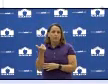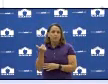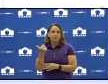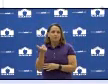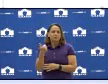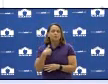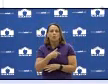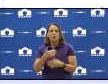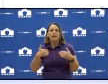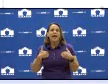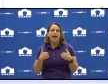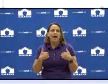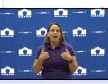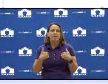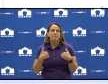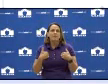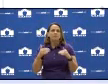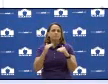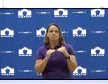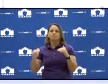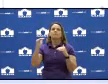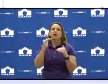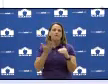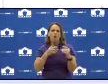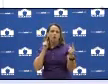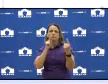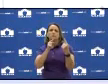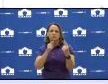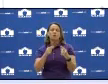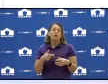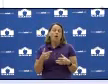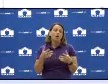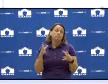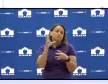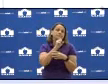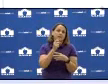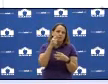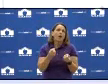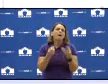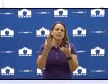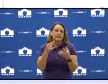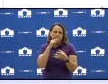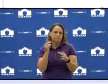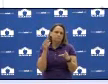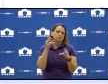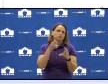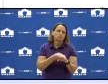We have exceeded our projection, our enrollment projection. We